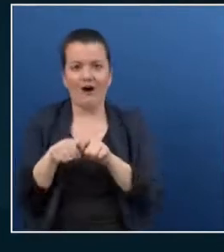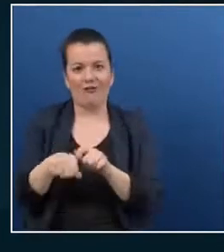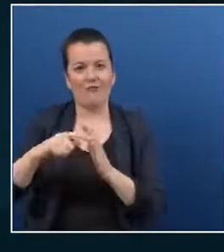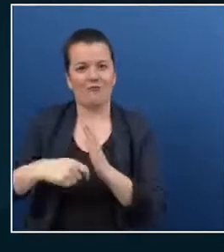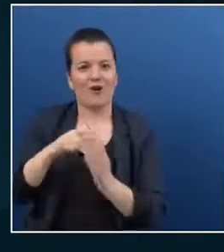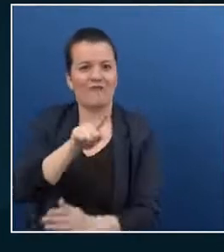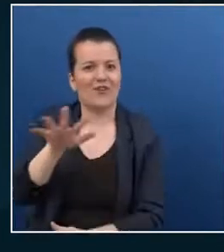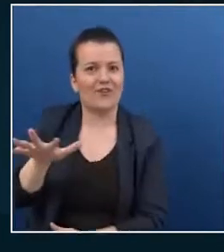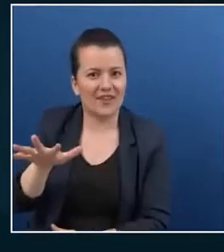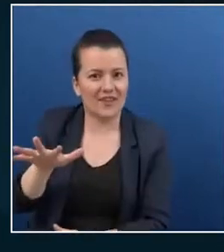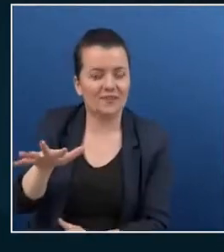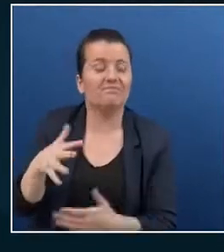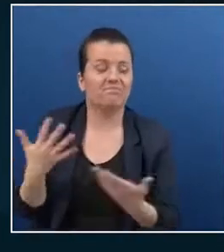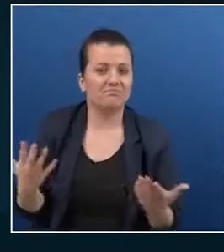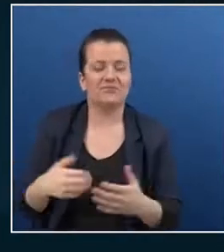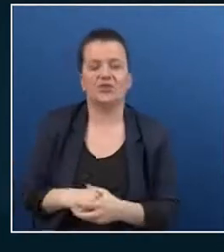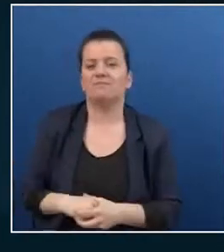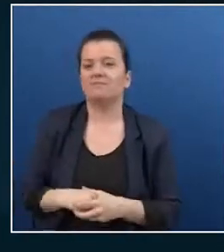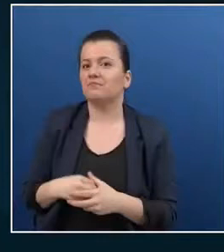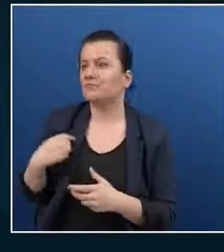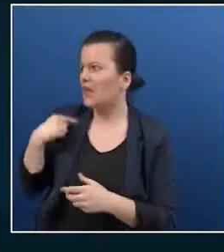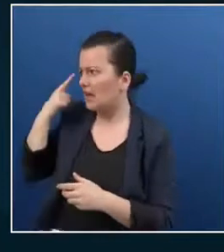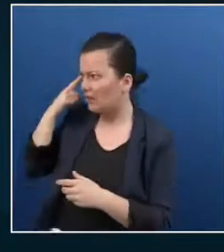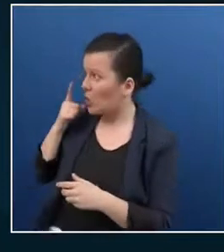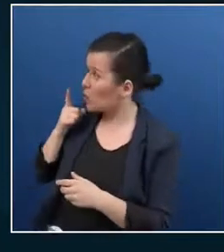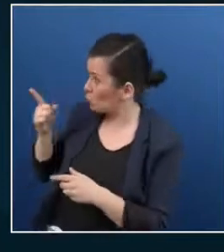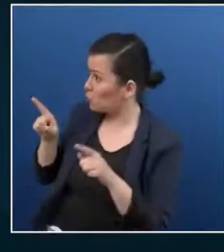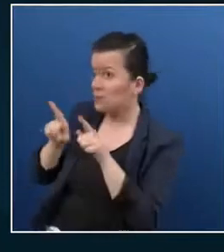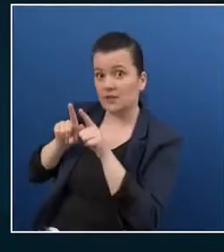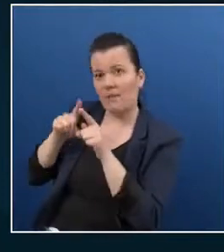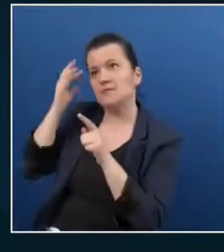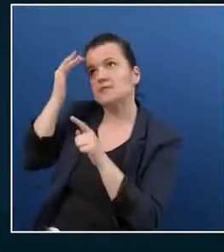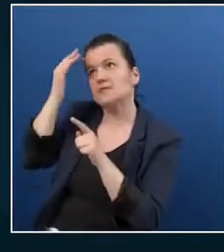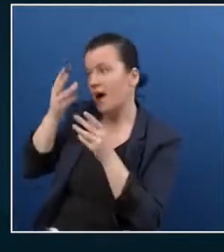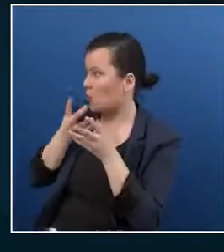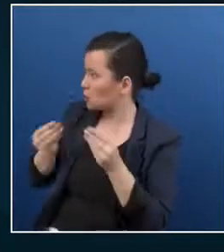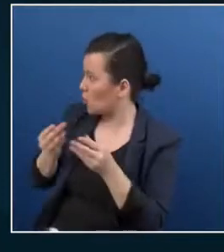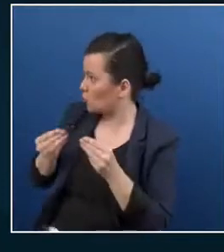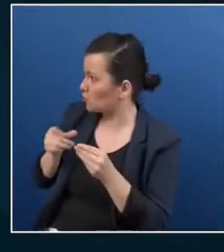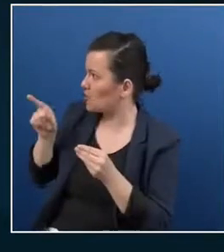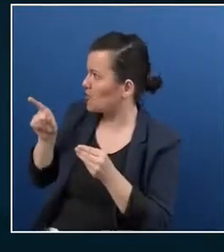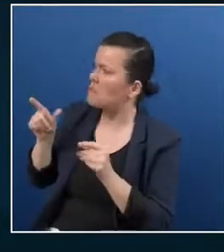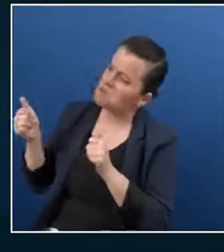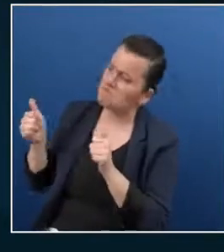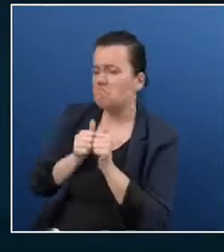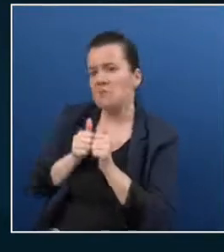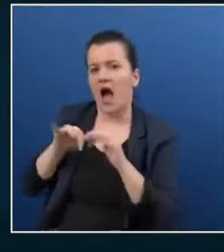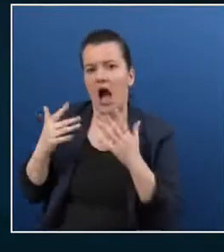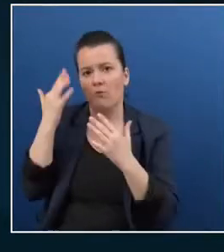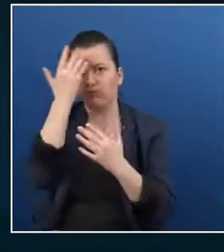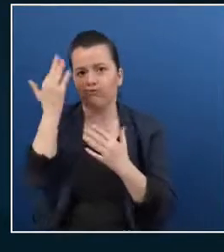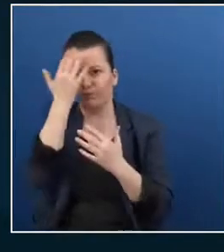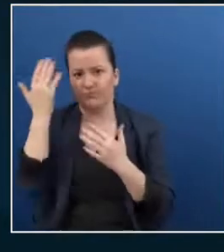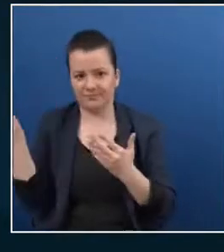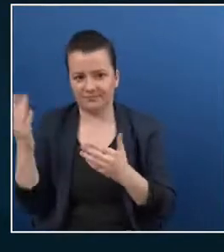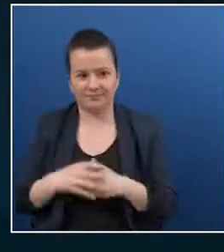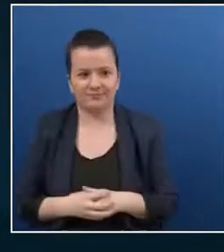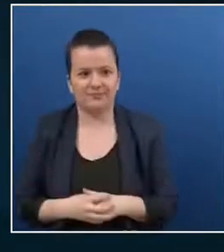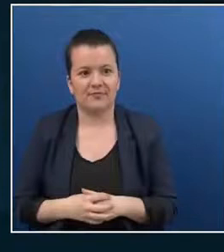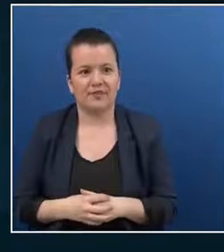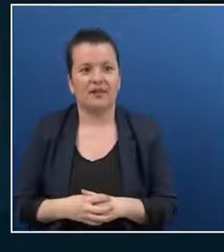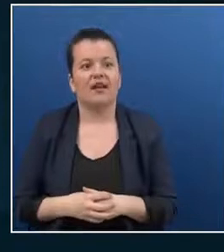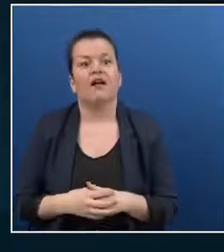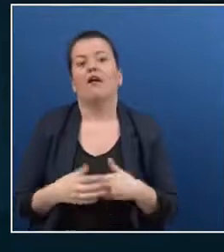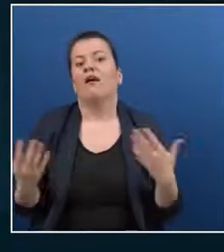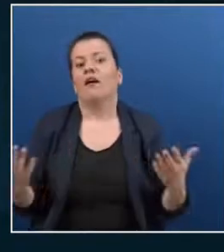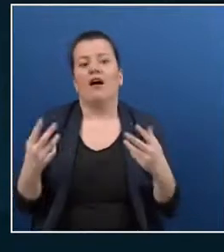world, people like me, do to help? Because until that moment, I had watched the Earth in decline. I've been on the